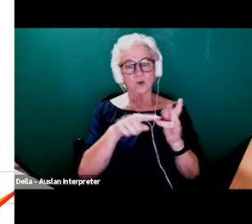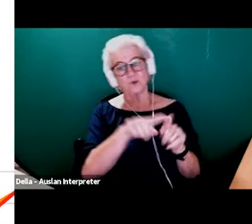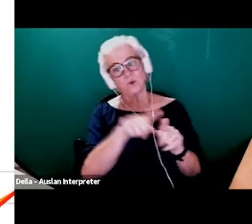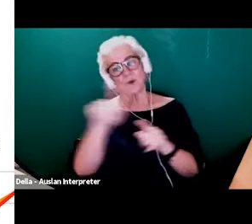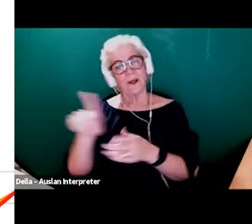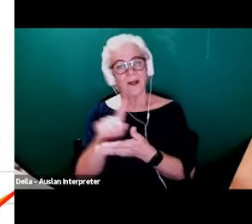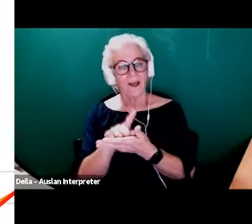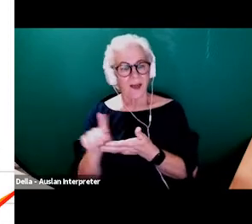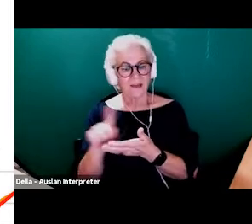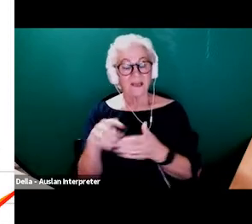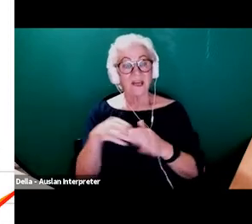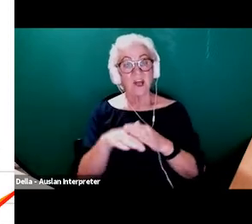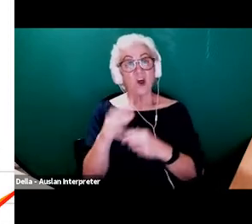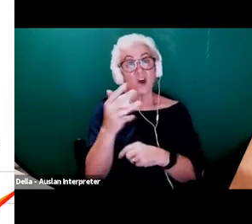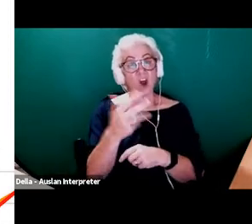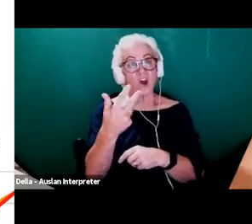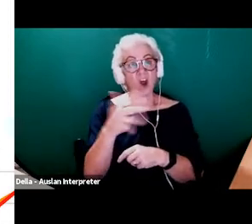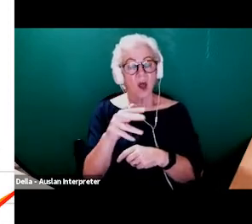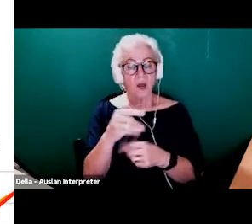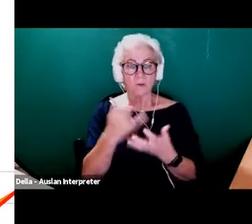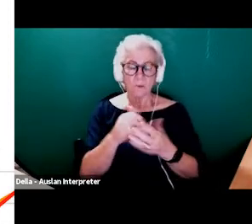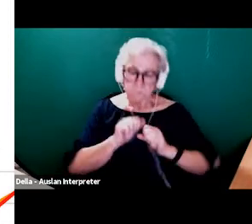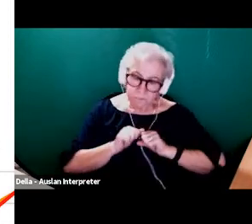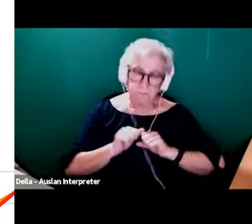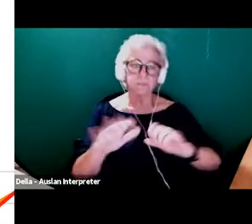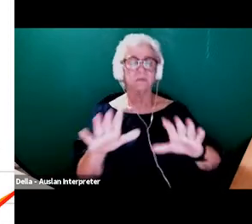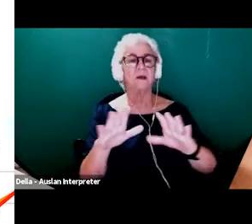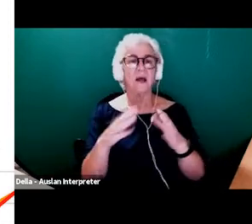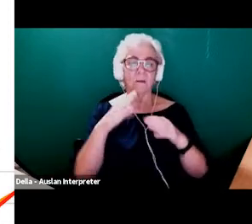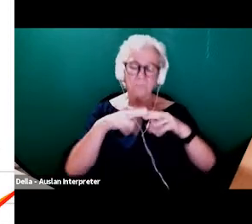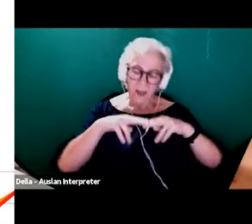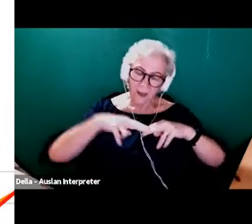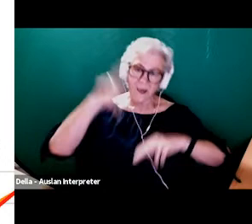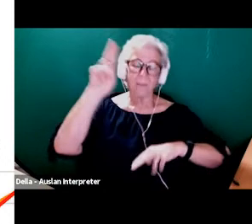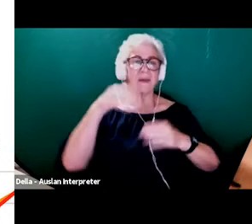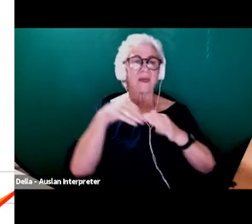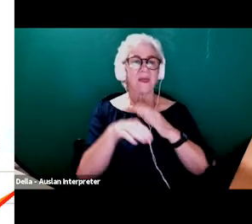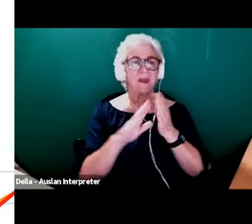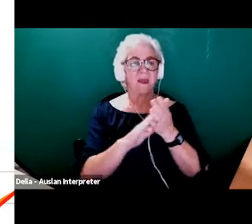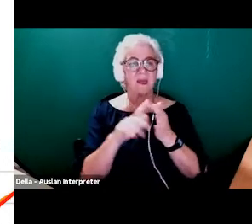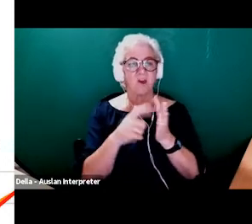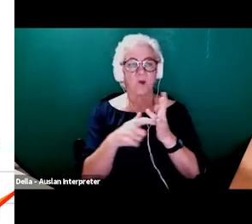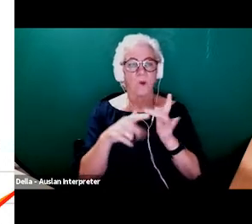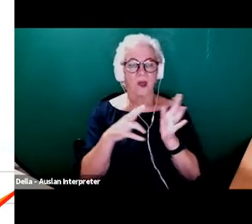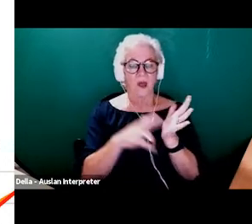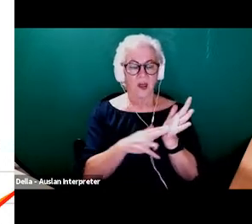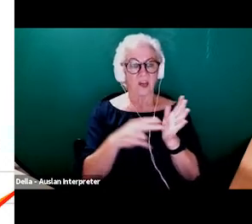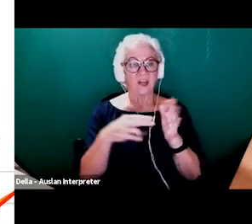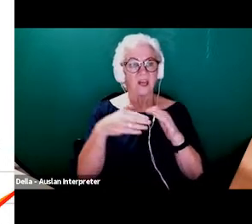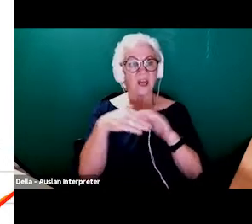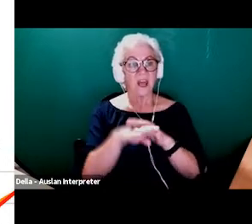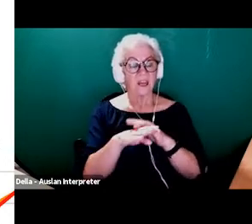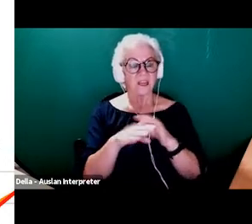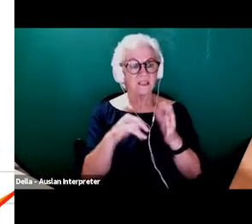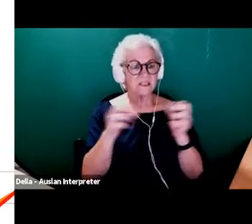But it was in the 1990s that there was a large increase in the scale of the heroin market into new geographic markets within